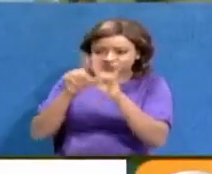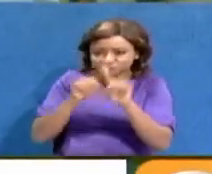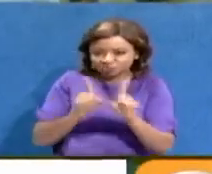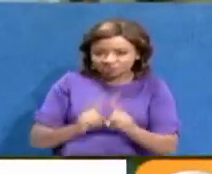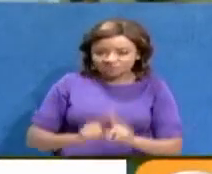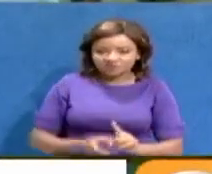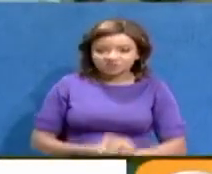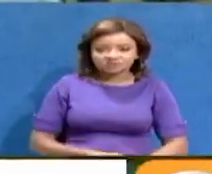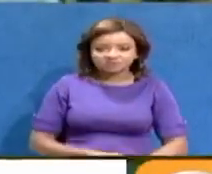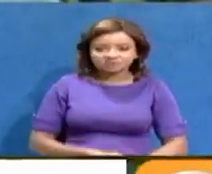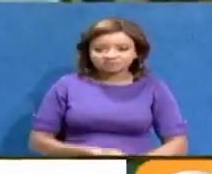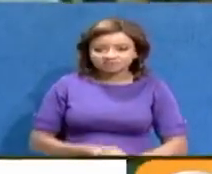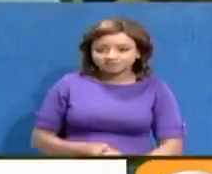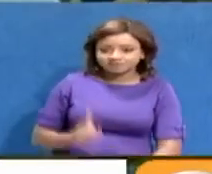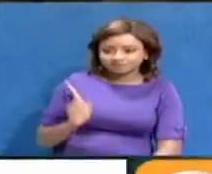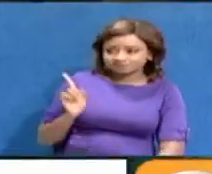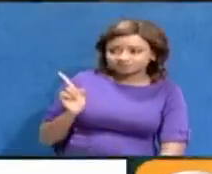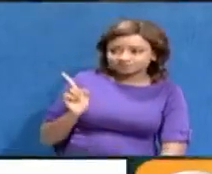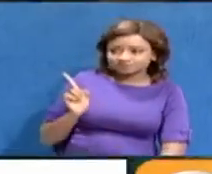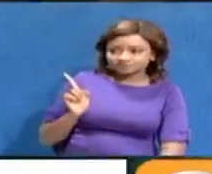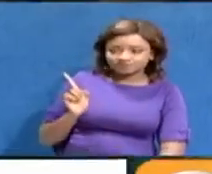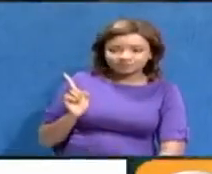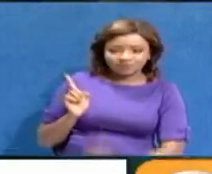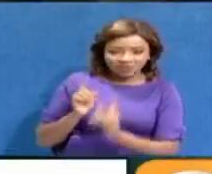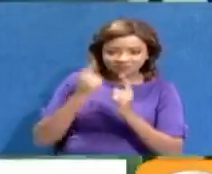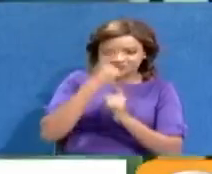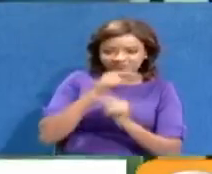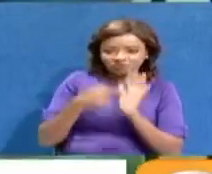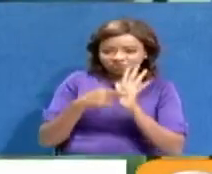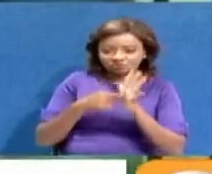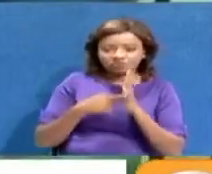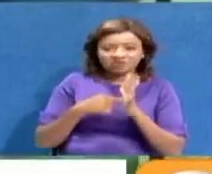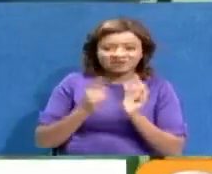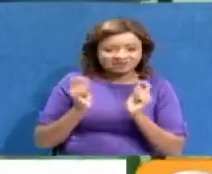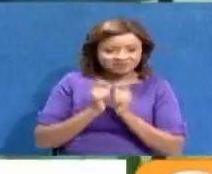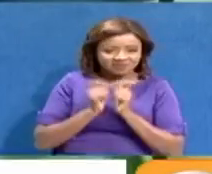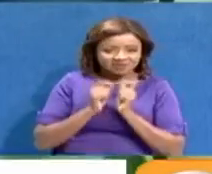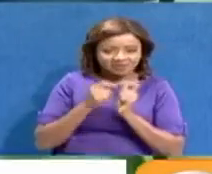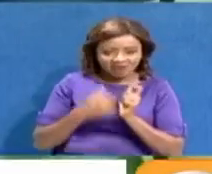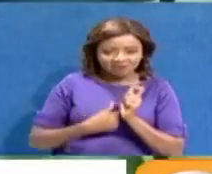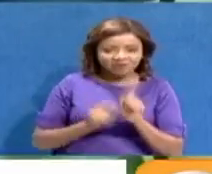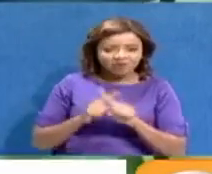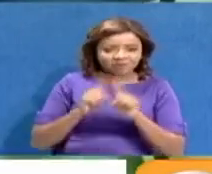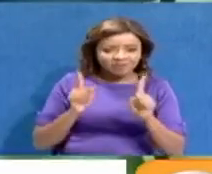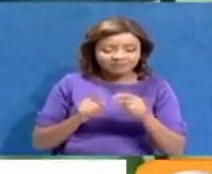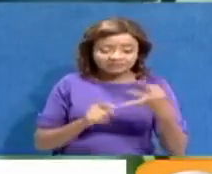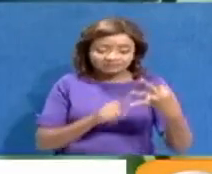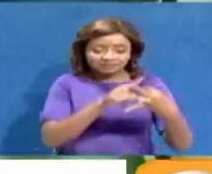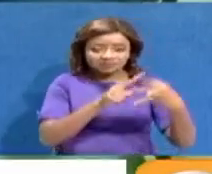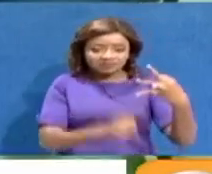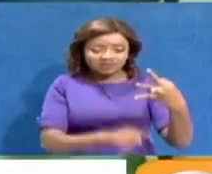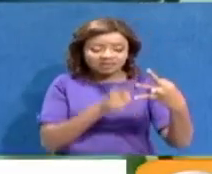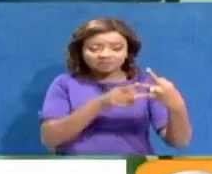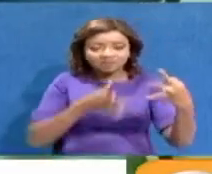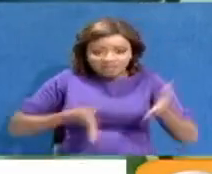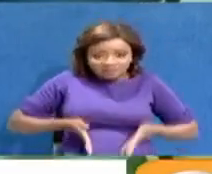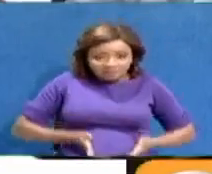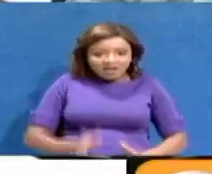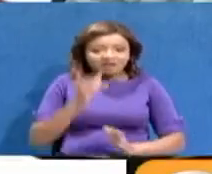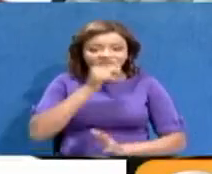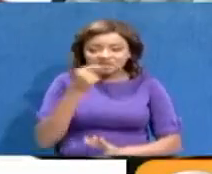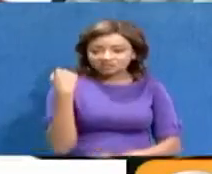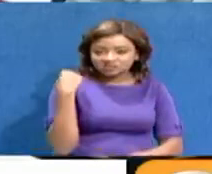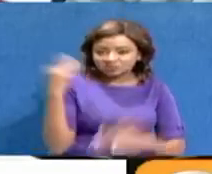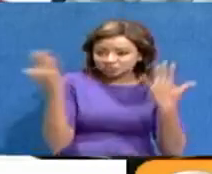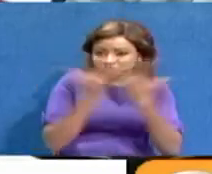conditions. Pain appears to be etched across their faces. 3 of the candidates delivered last night